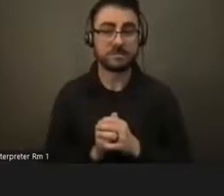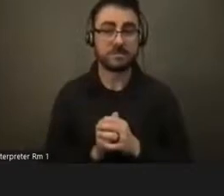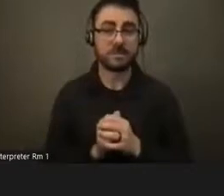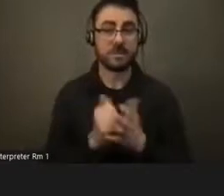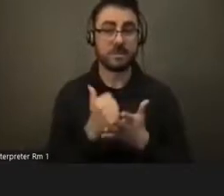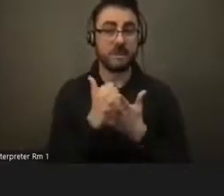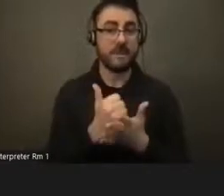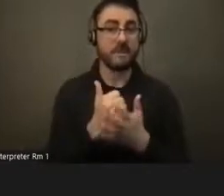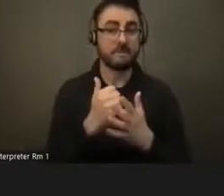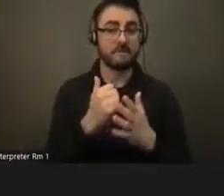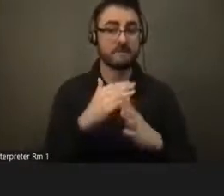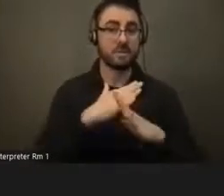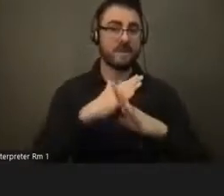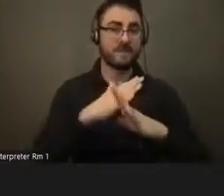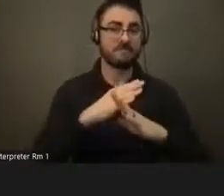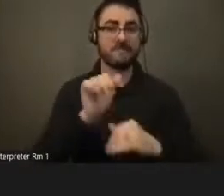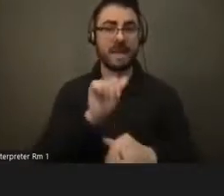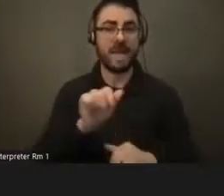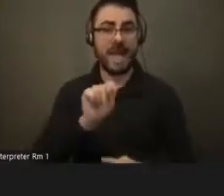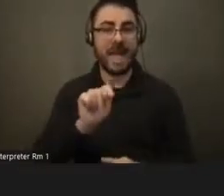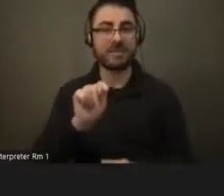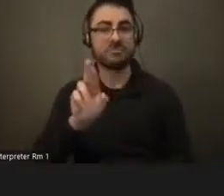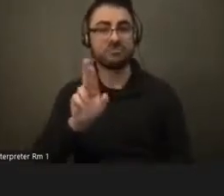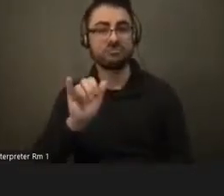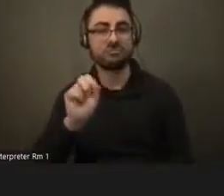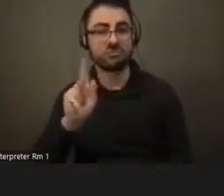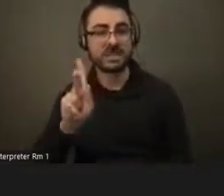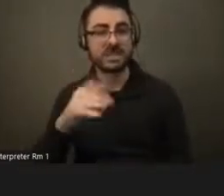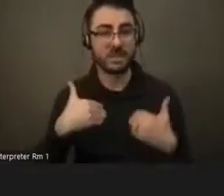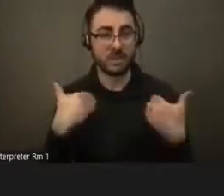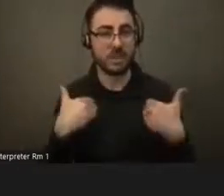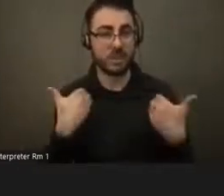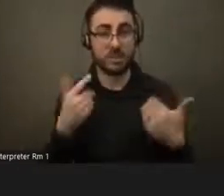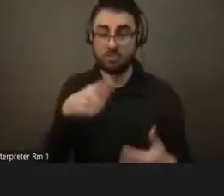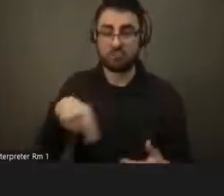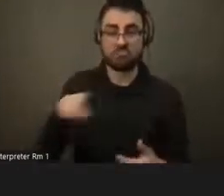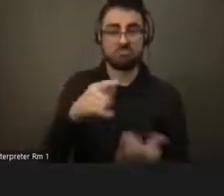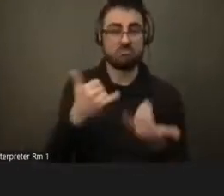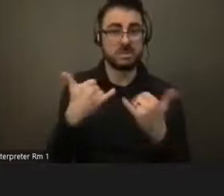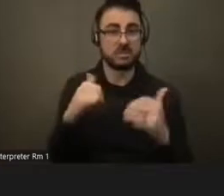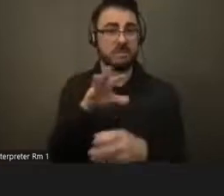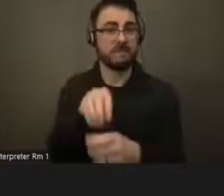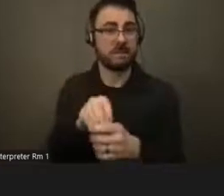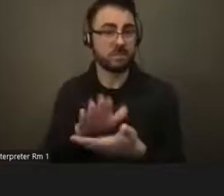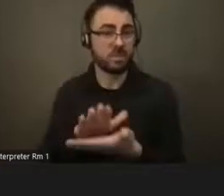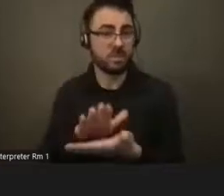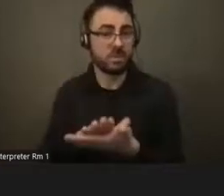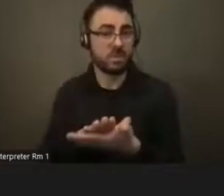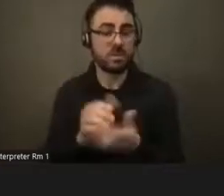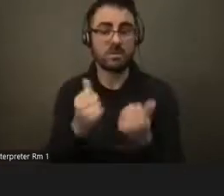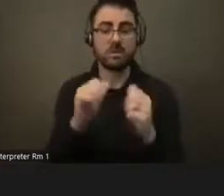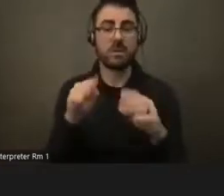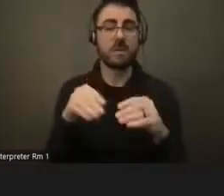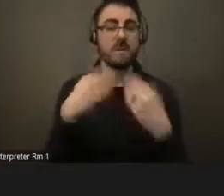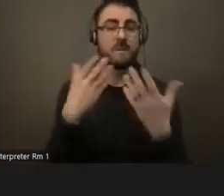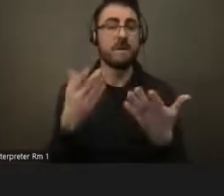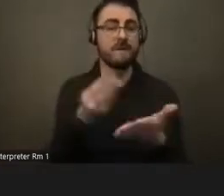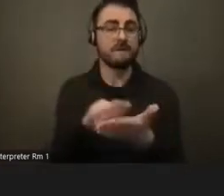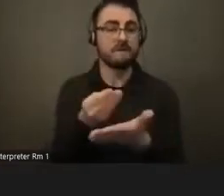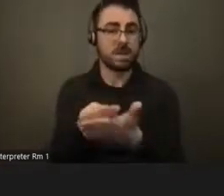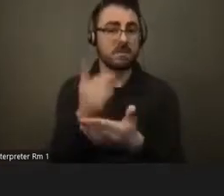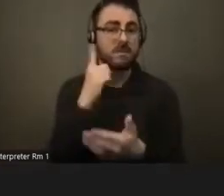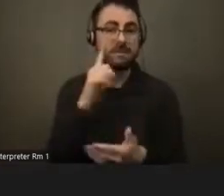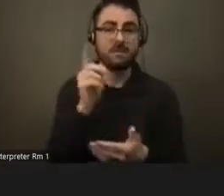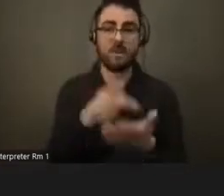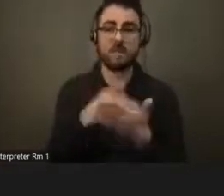youth who are still in school, provide funding for programs to